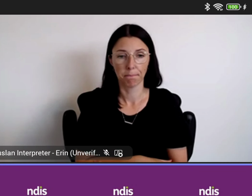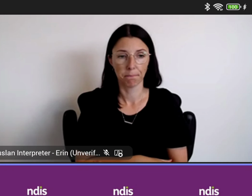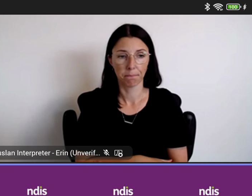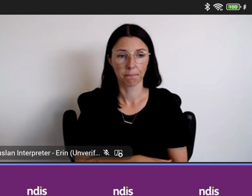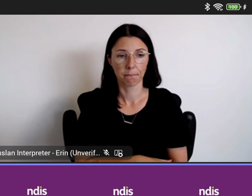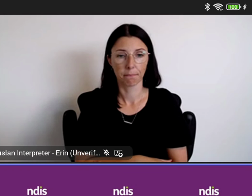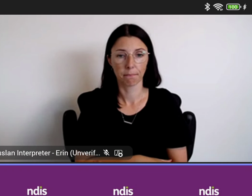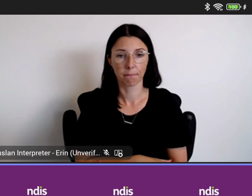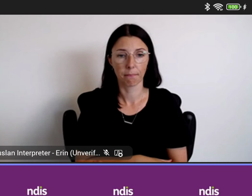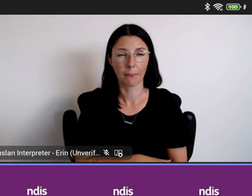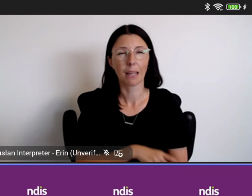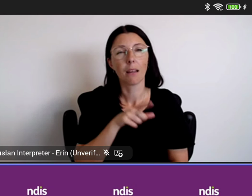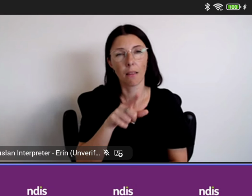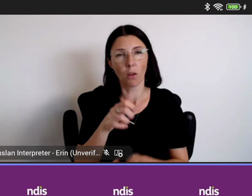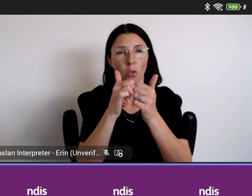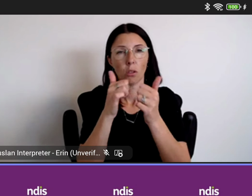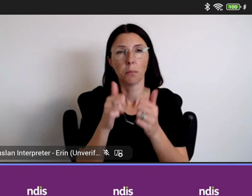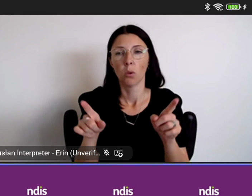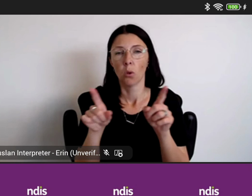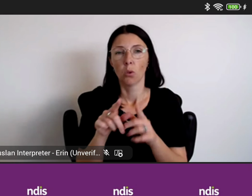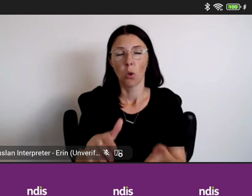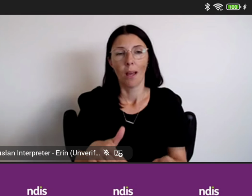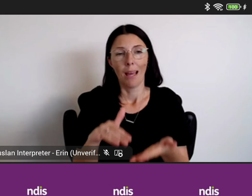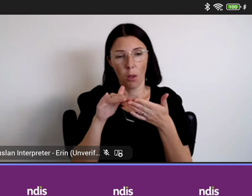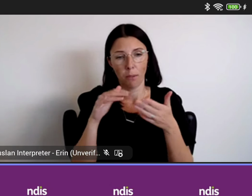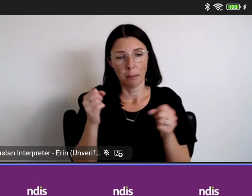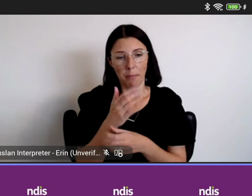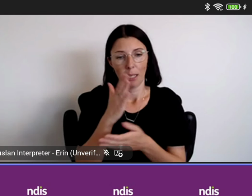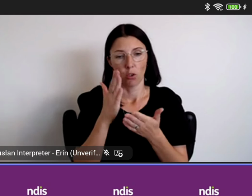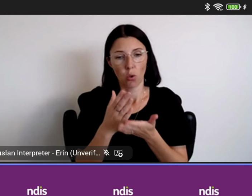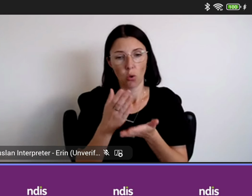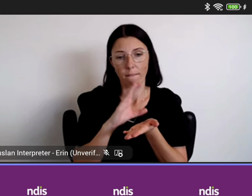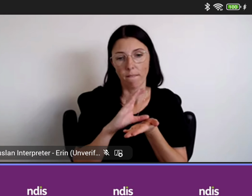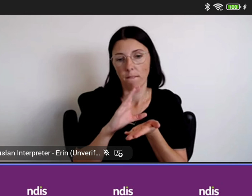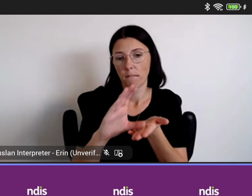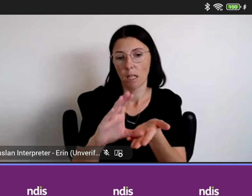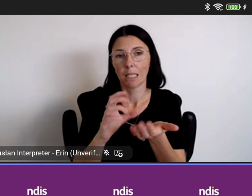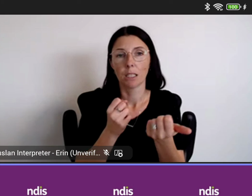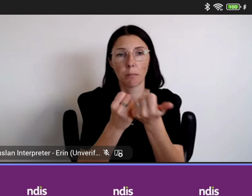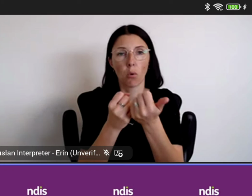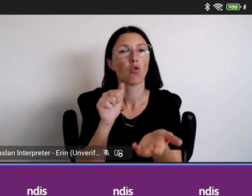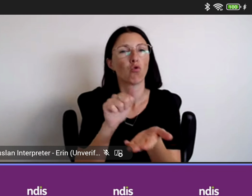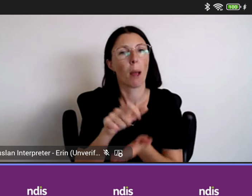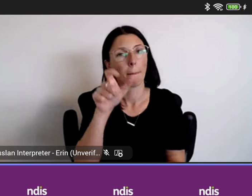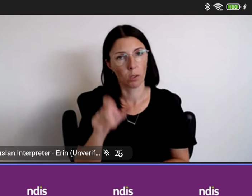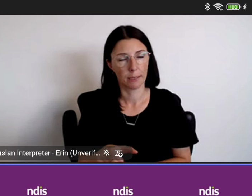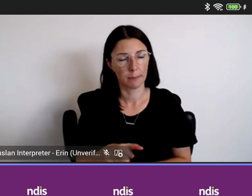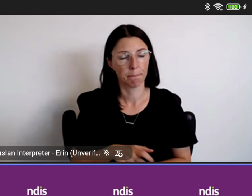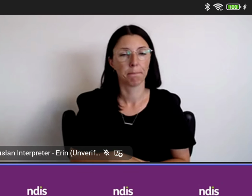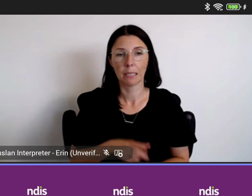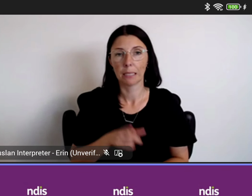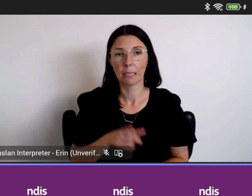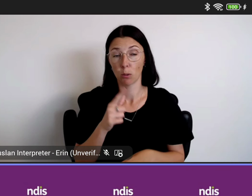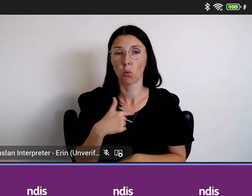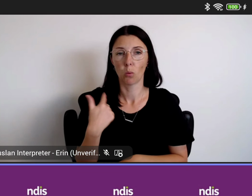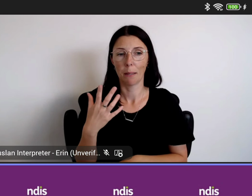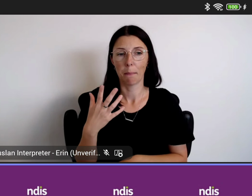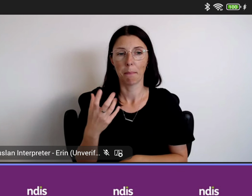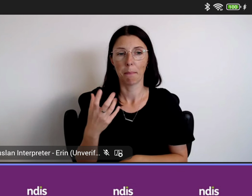and to confirm the supports and funding are going to the right people. We sometimes also need to ask for new